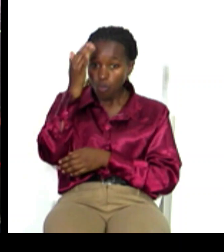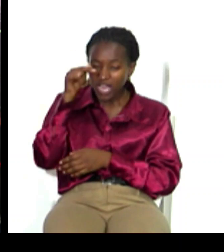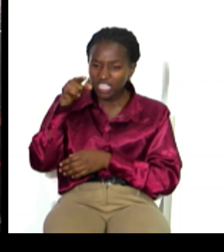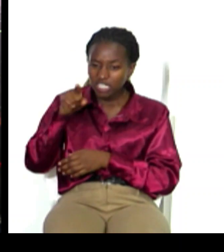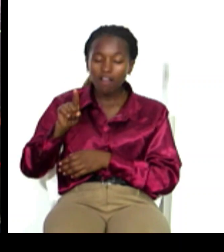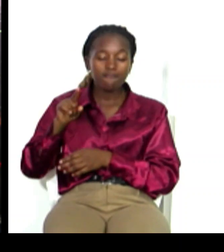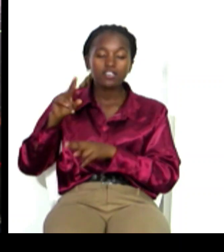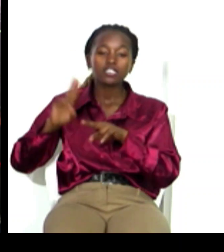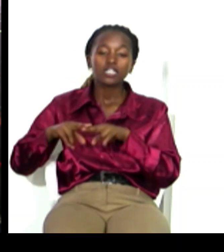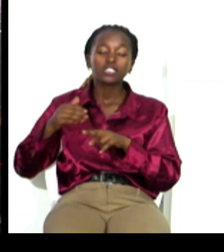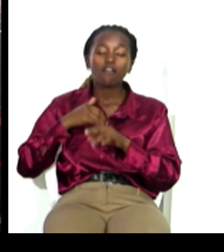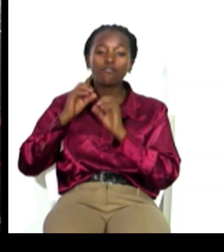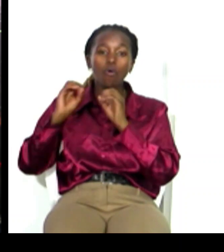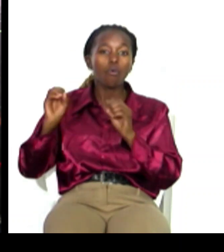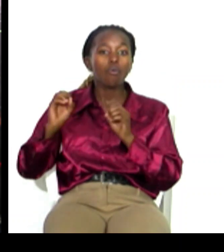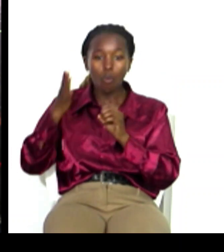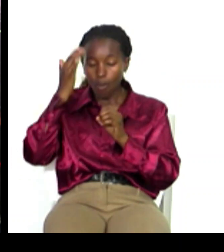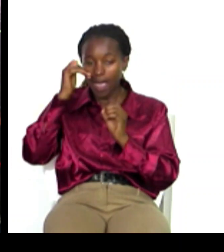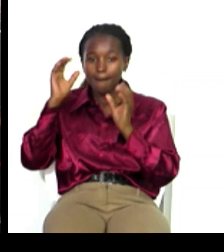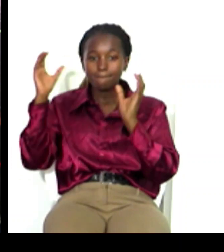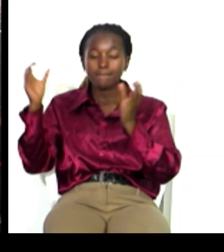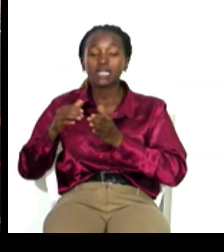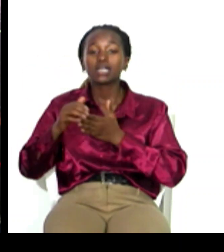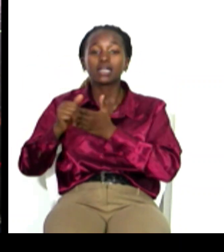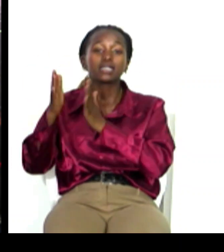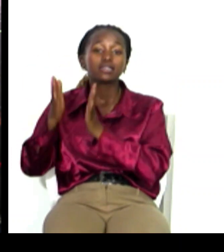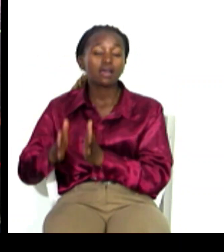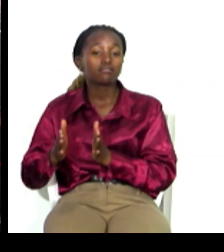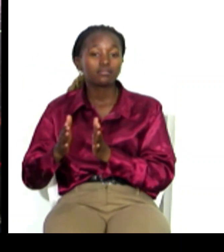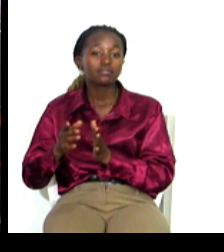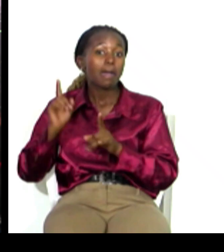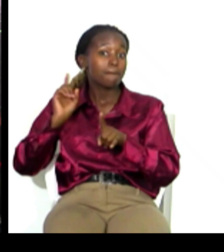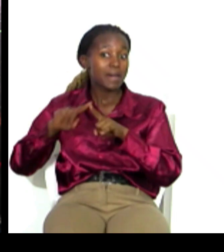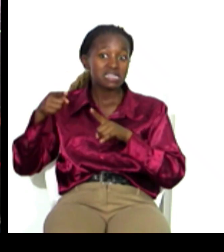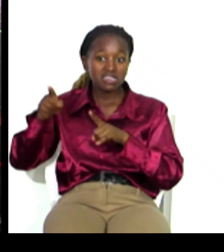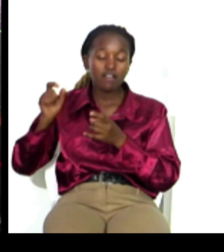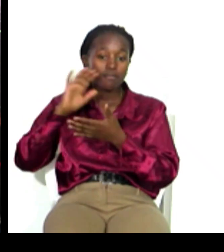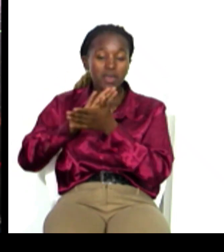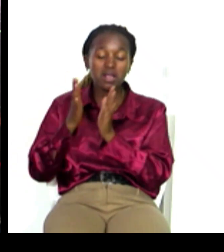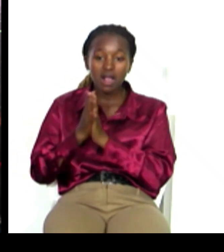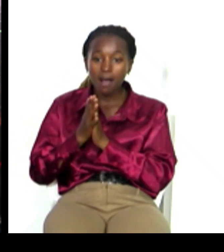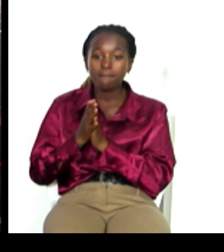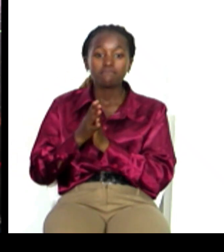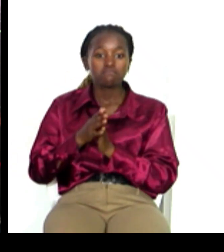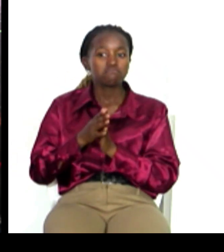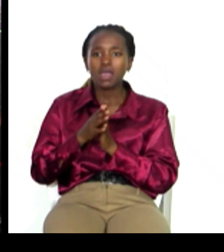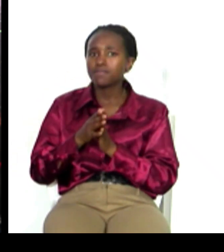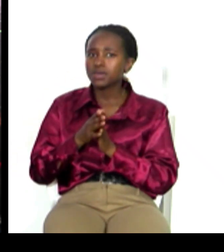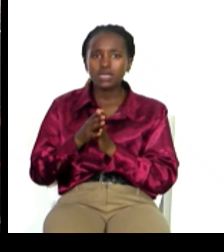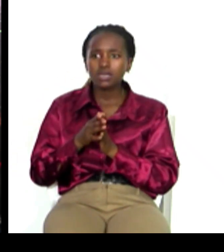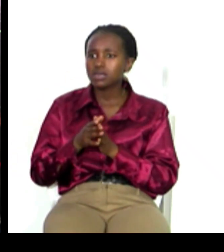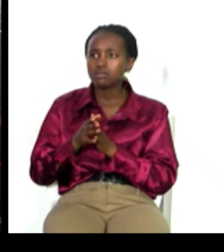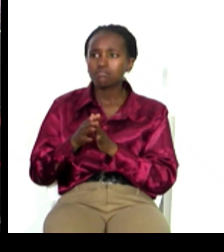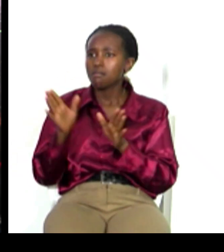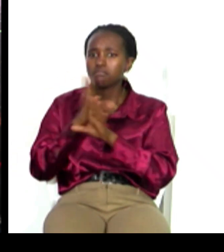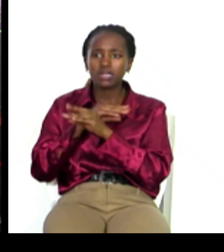ndio kusema because he is the party leader. Rigathi Gachagua knows very well that the time that I have many